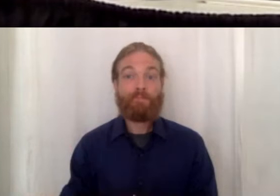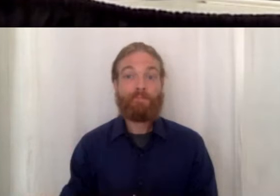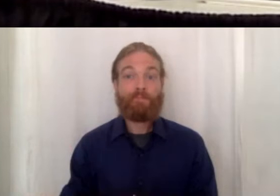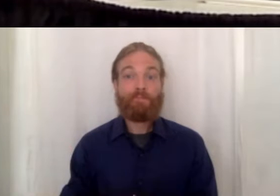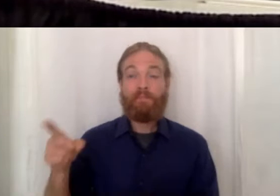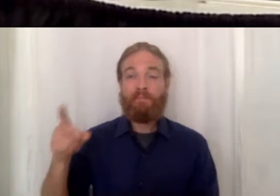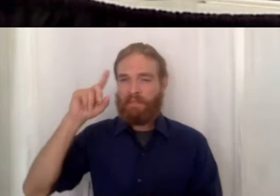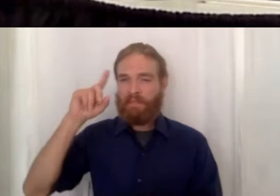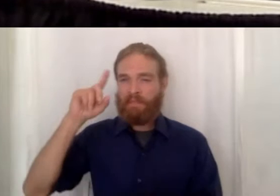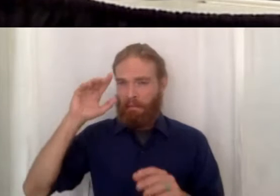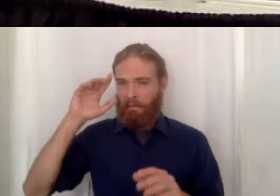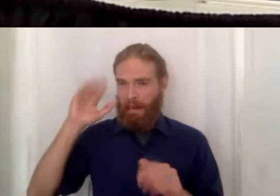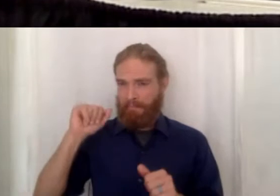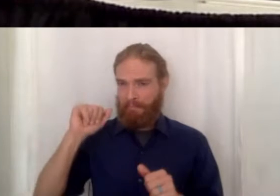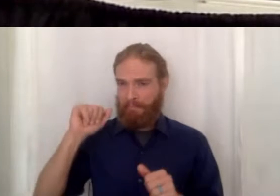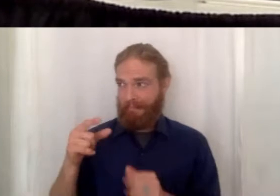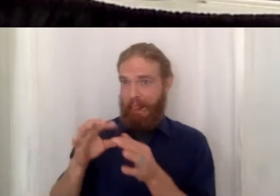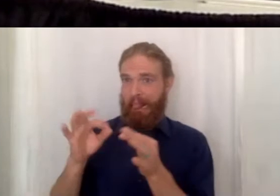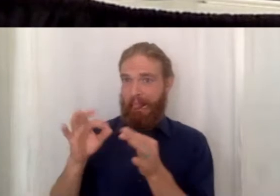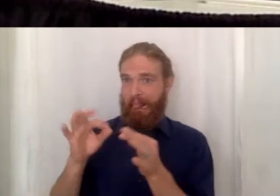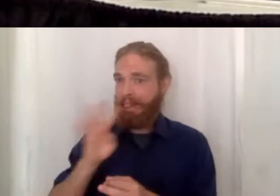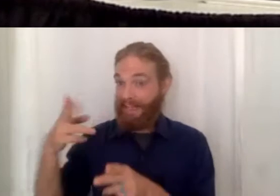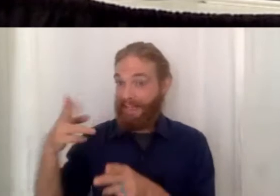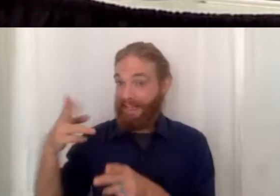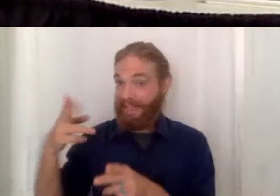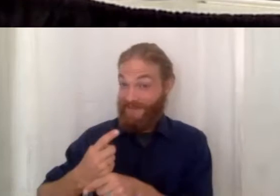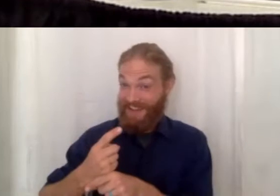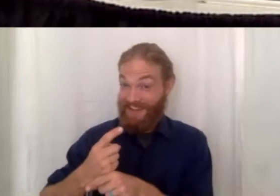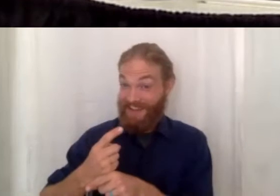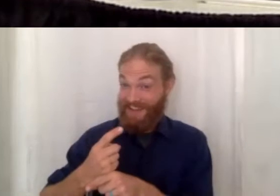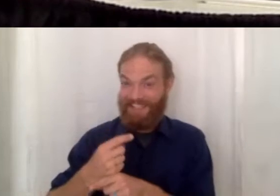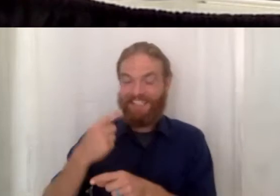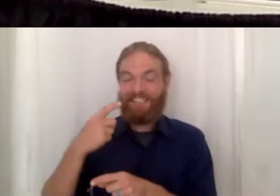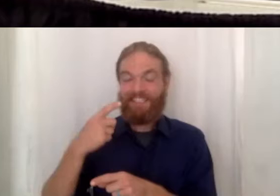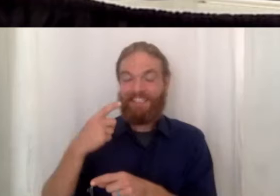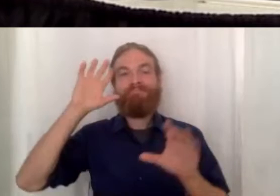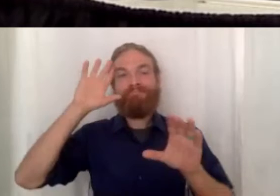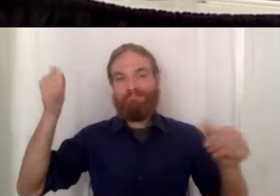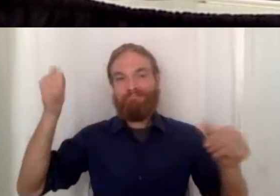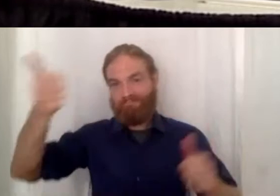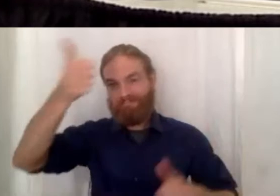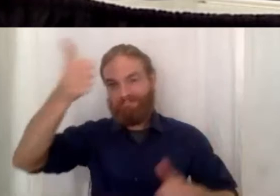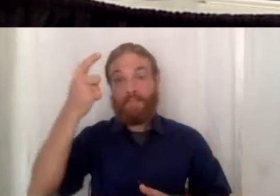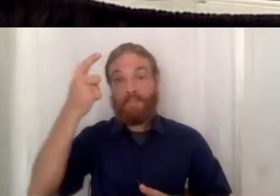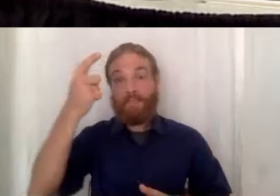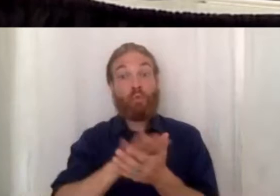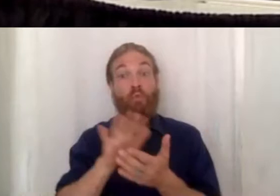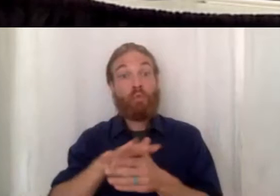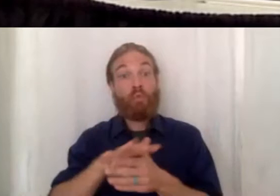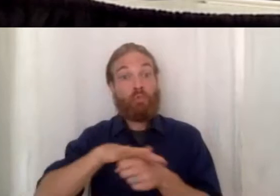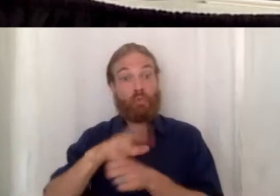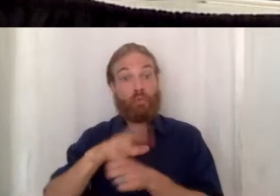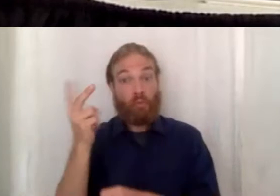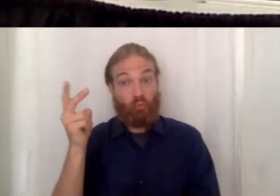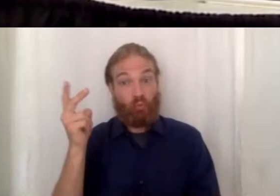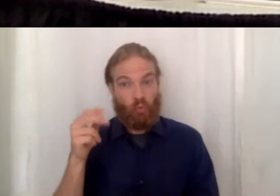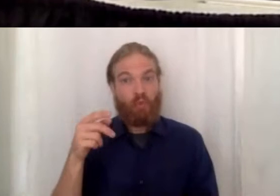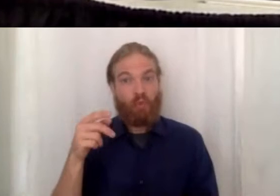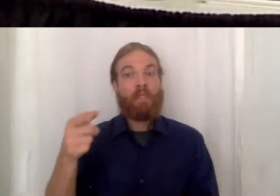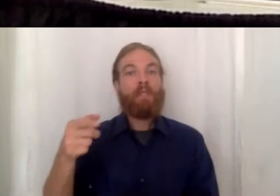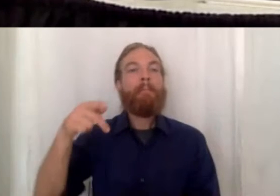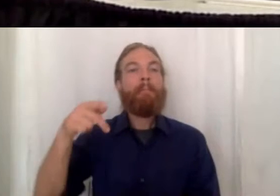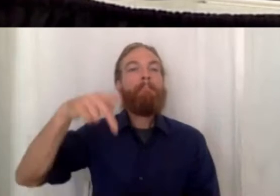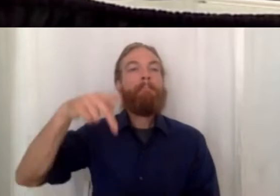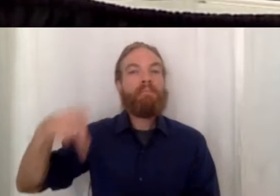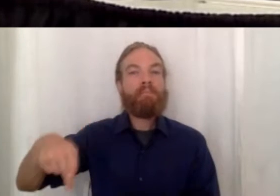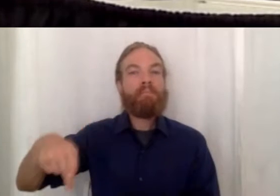is also the chair for the Pikes Peak Area Superintendents Association, which we work with her directly and